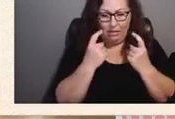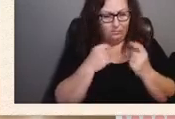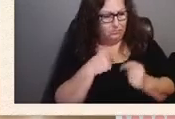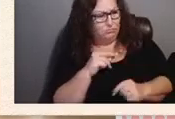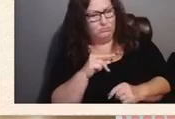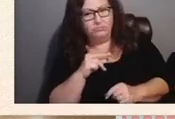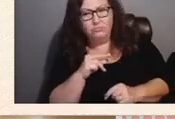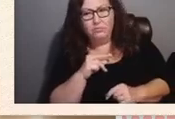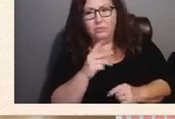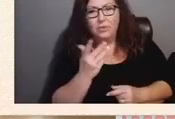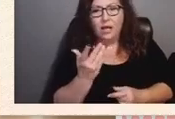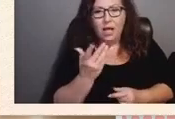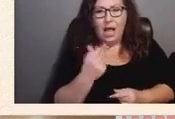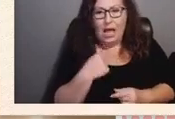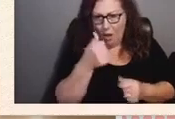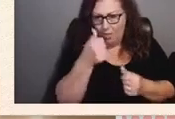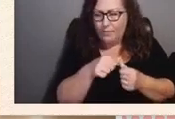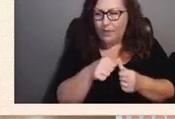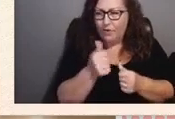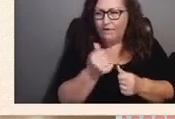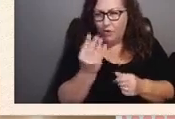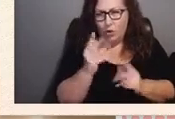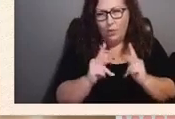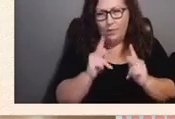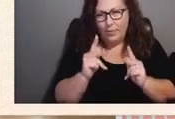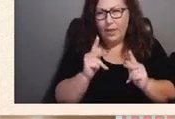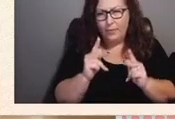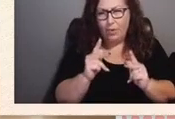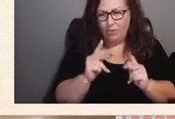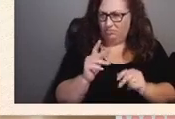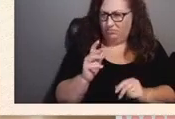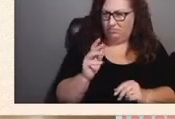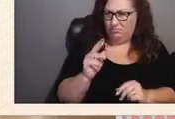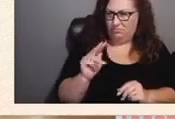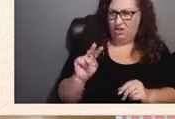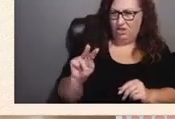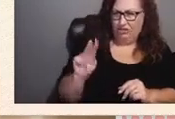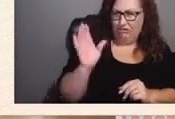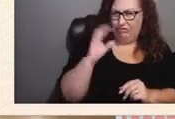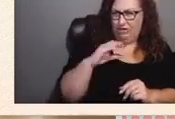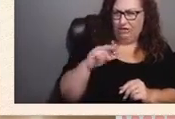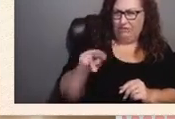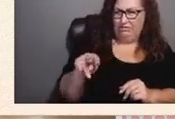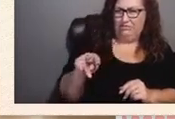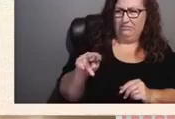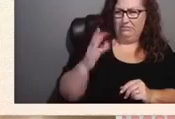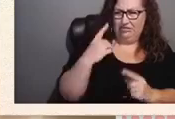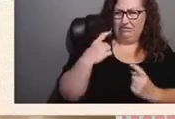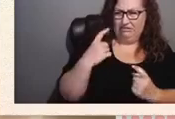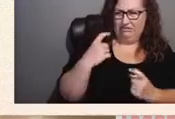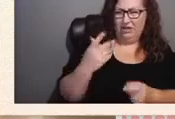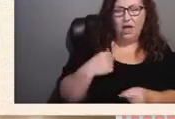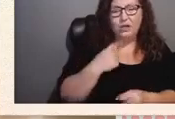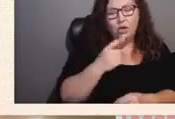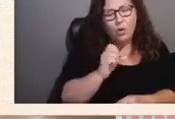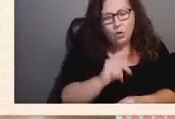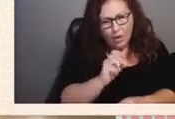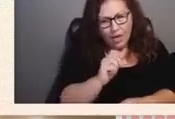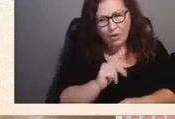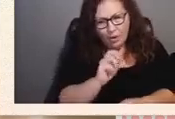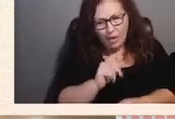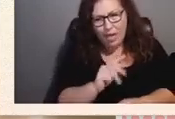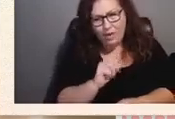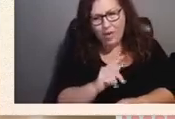I remember a couple people were giving us strange looks, and I just told her, it's okay. She's fine. We